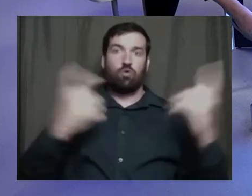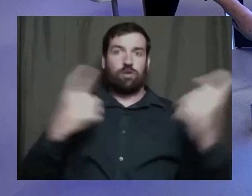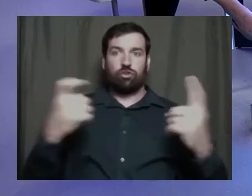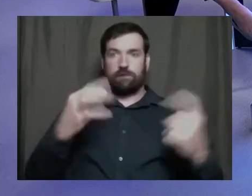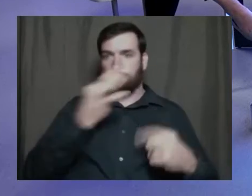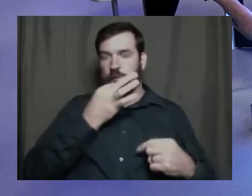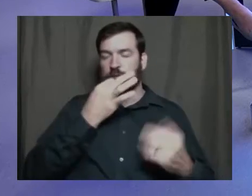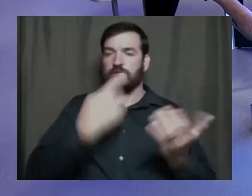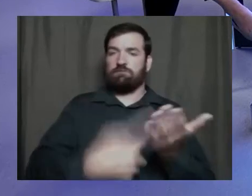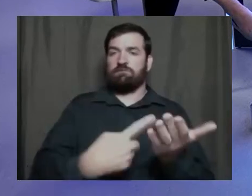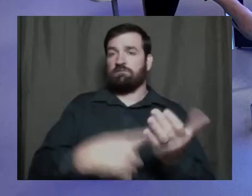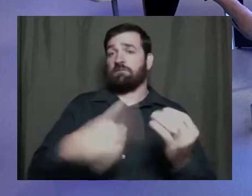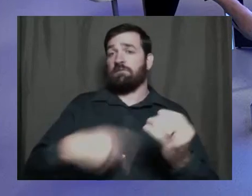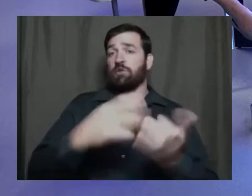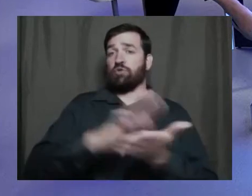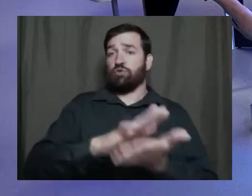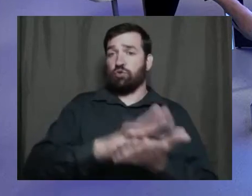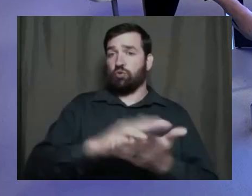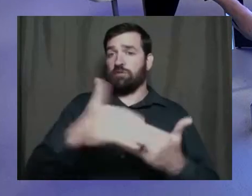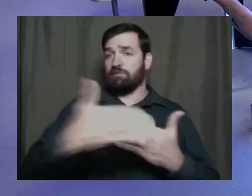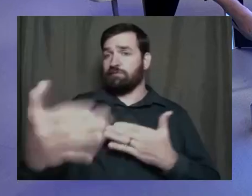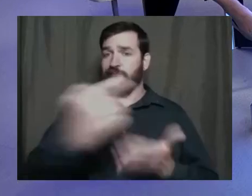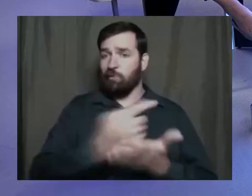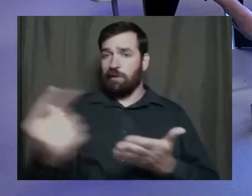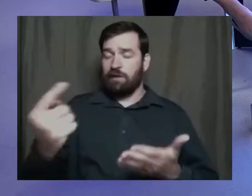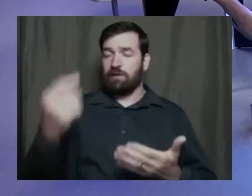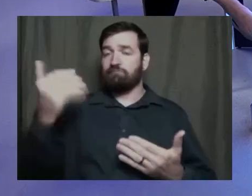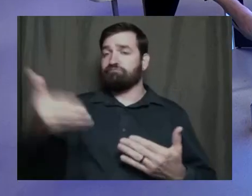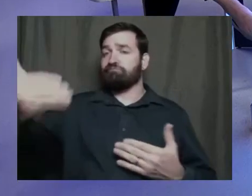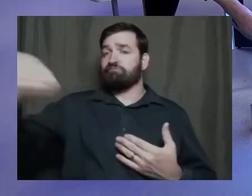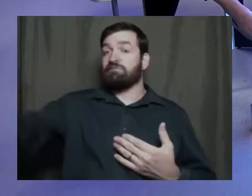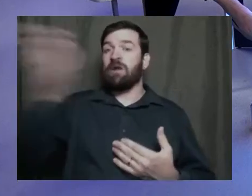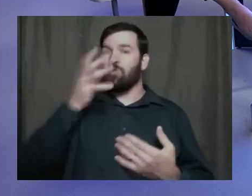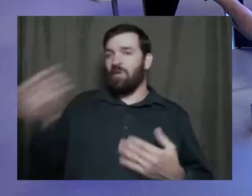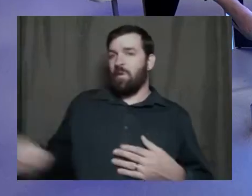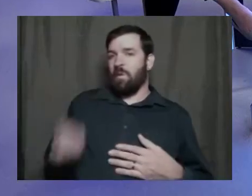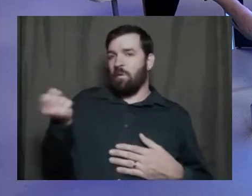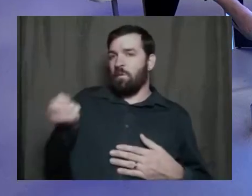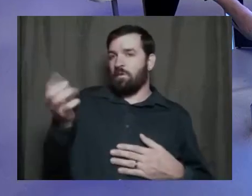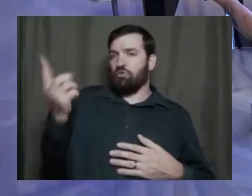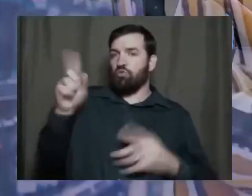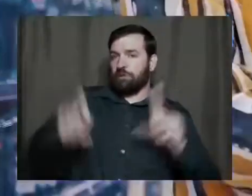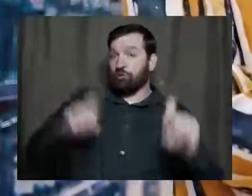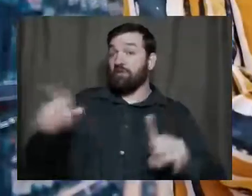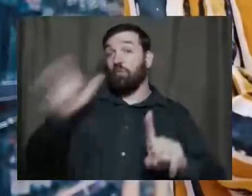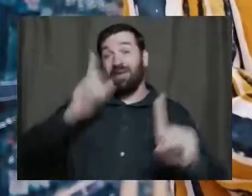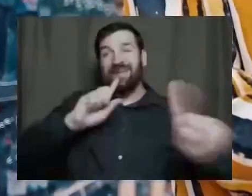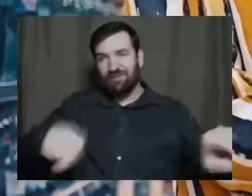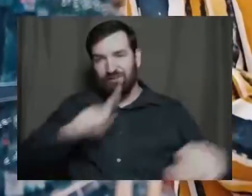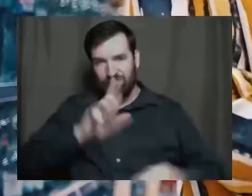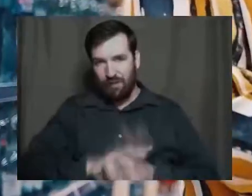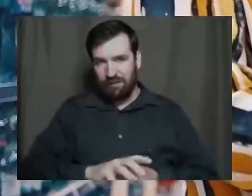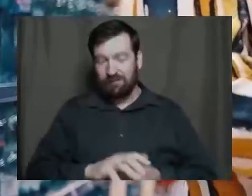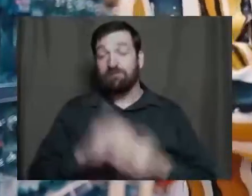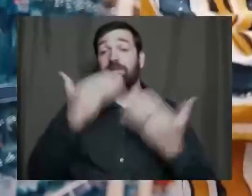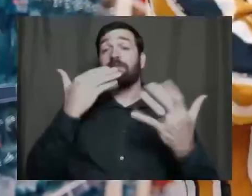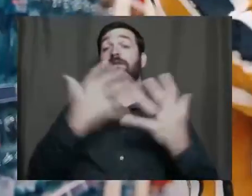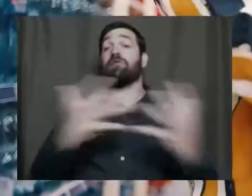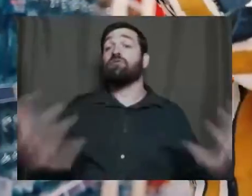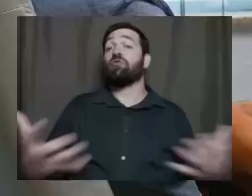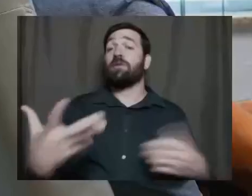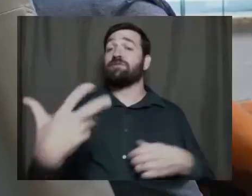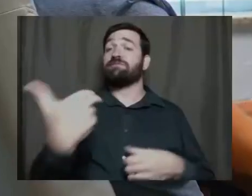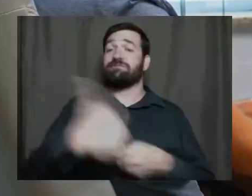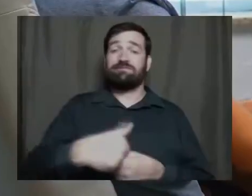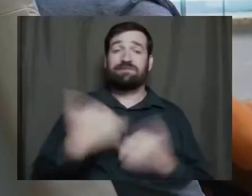school the rest of the week and here and there. So I will hold on to your questions. We will get them answered, I promise. So thanks so much for joining us today.